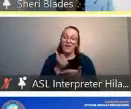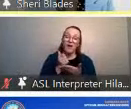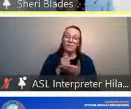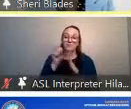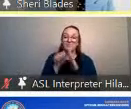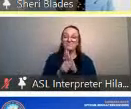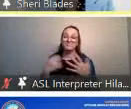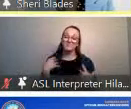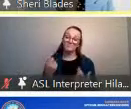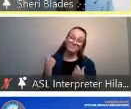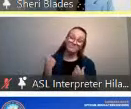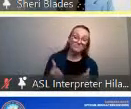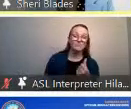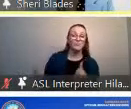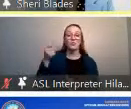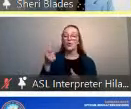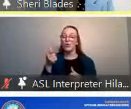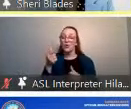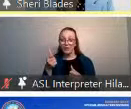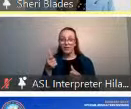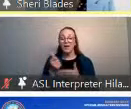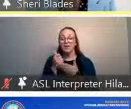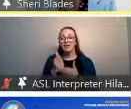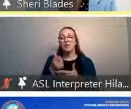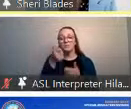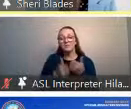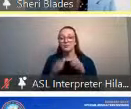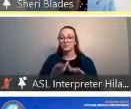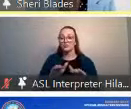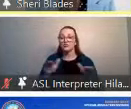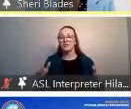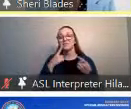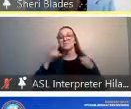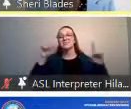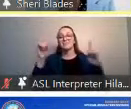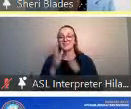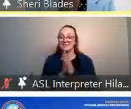ability to succeed and thrive. Next slide.